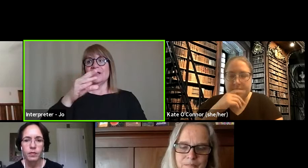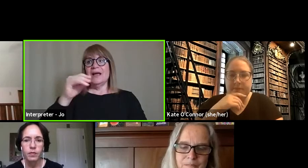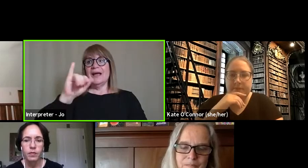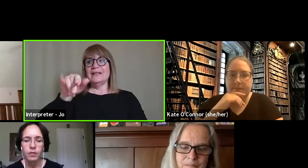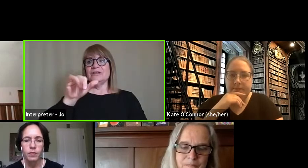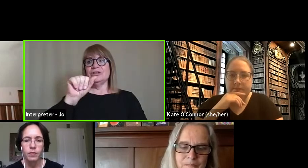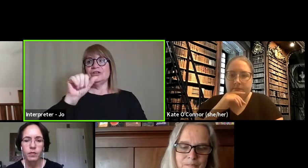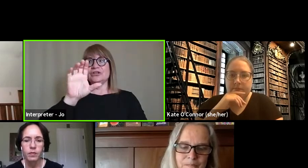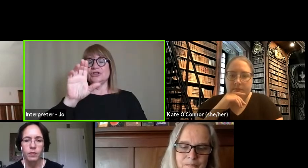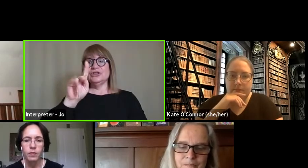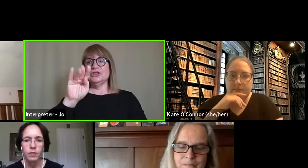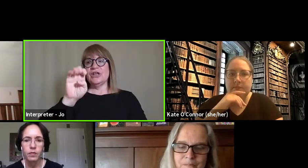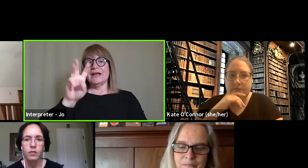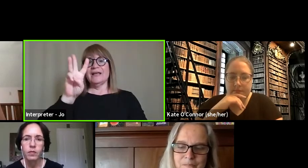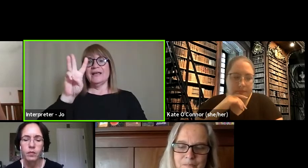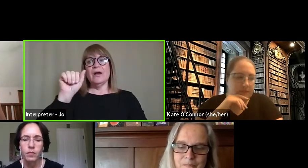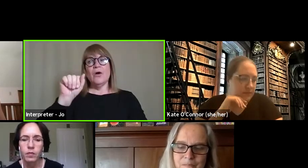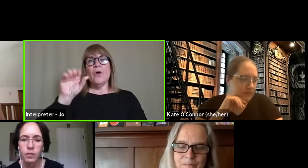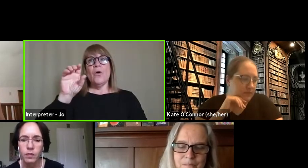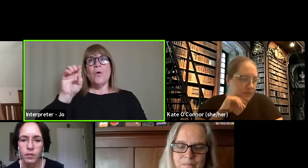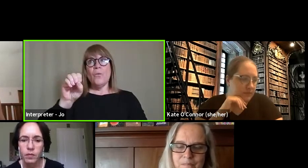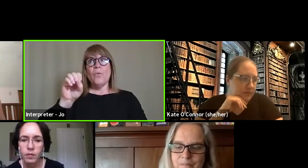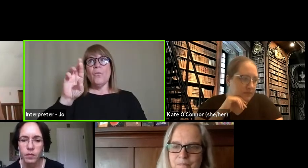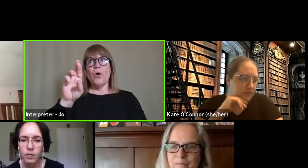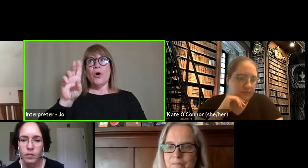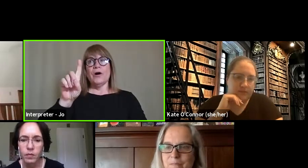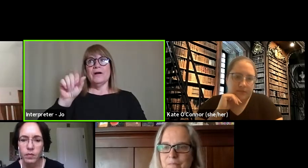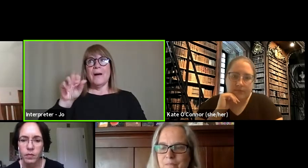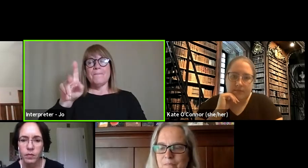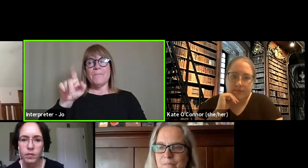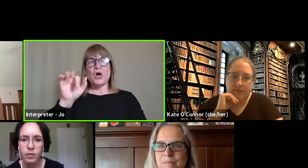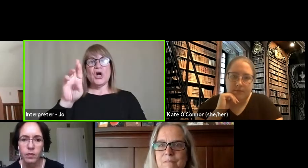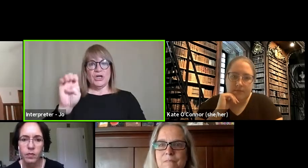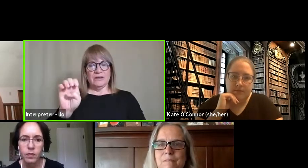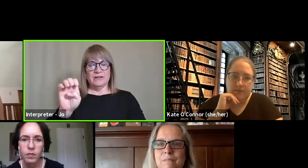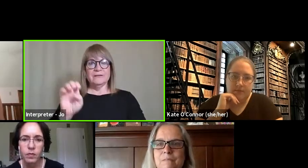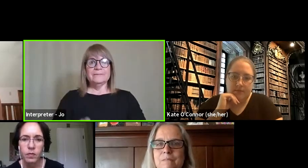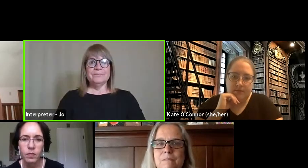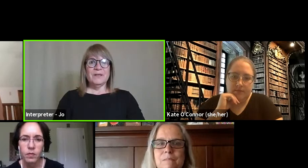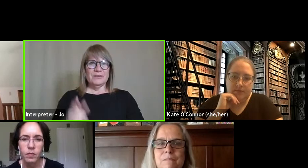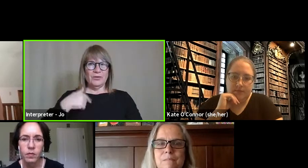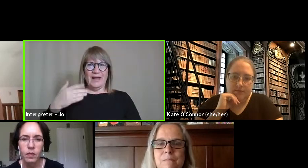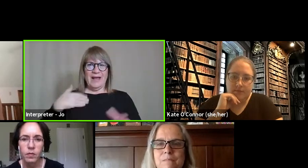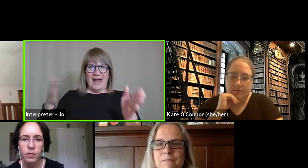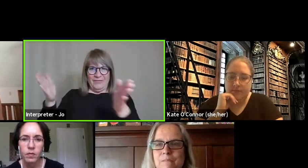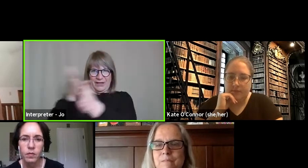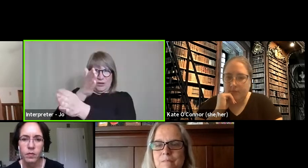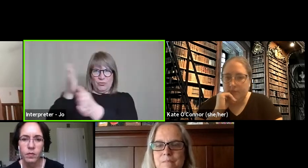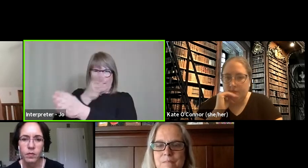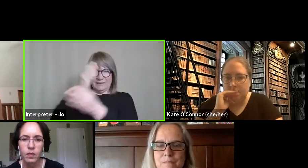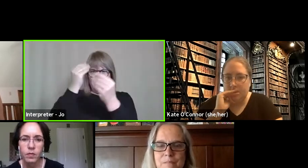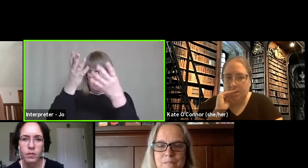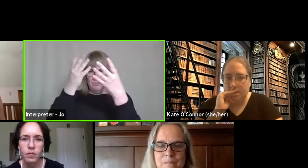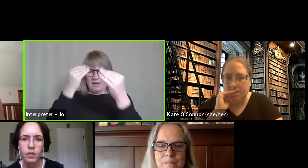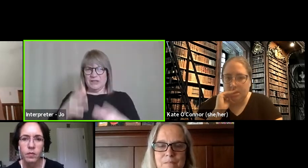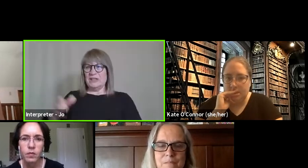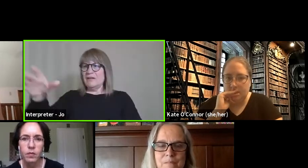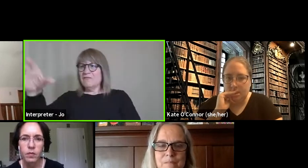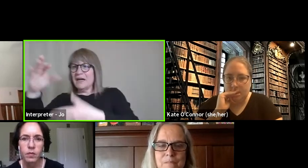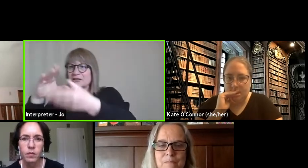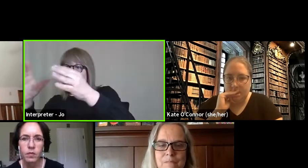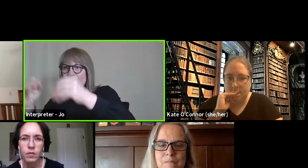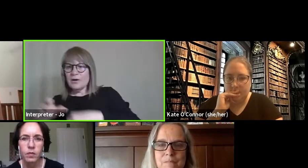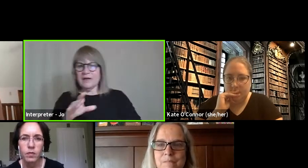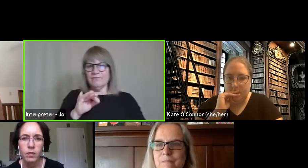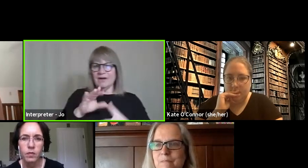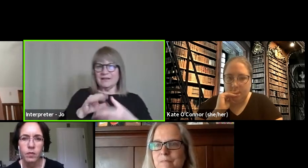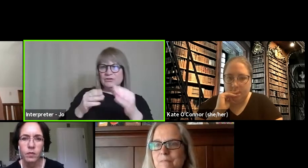co-lead a digital archive and so there's a lot of cross-pollination with stories that we encounter in our work and the digital